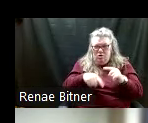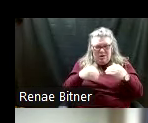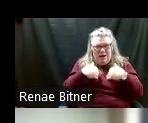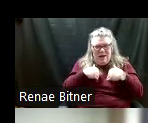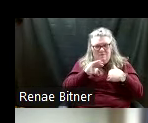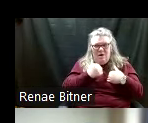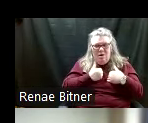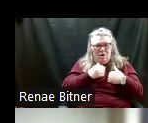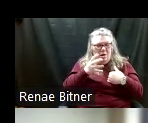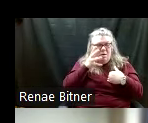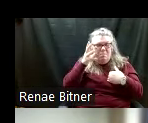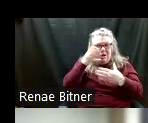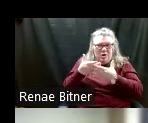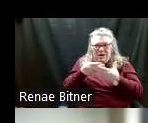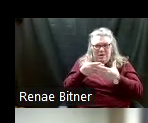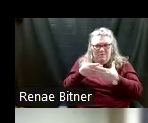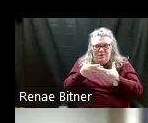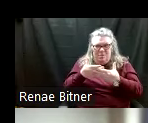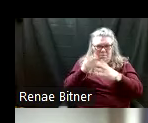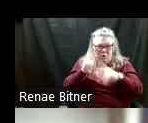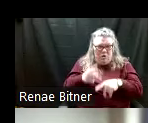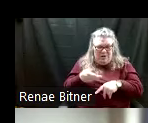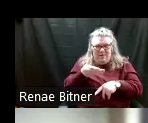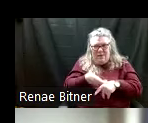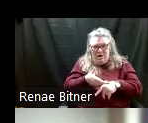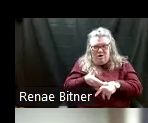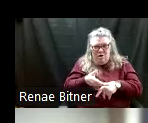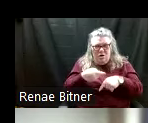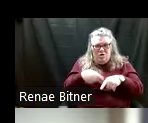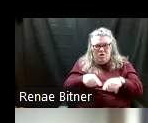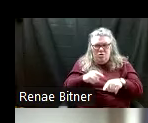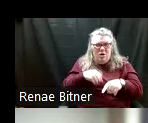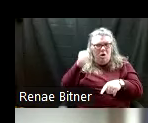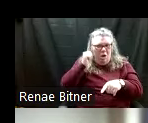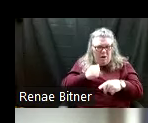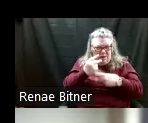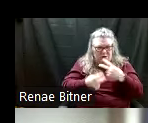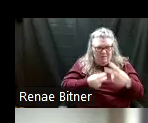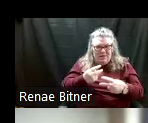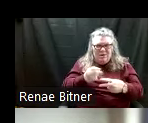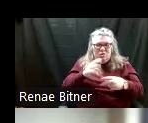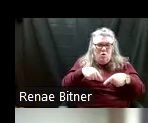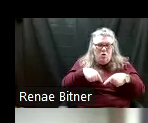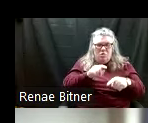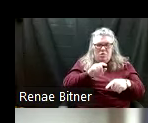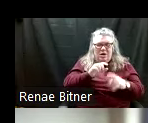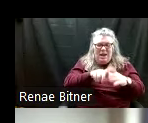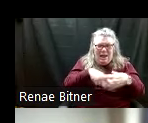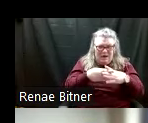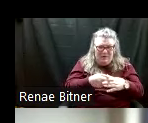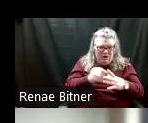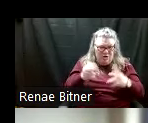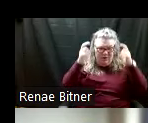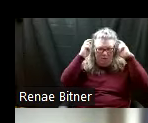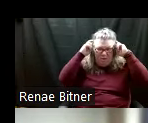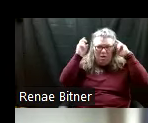our parent-infant person there during our audiology visits or during activation. We actually